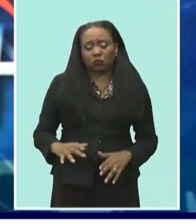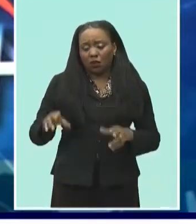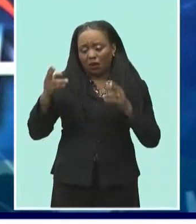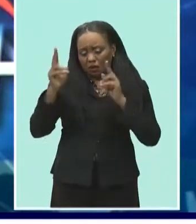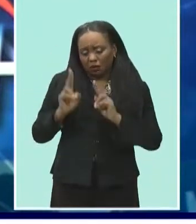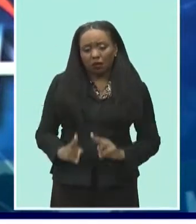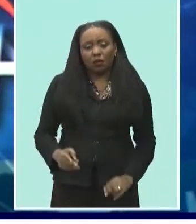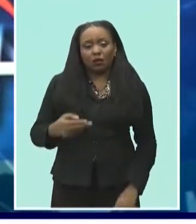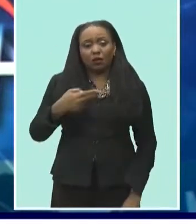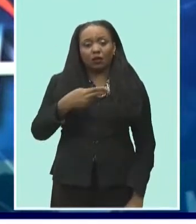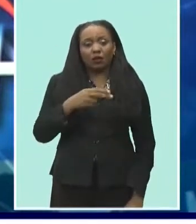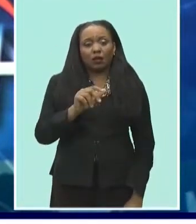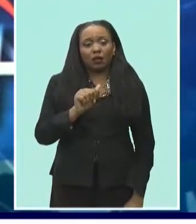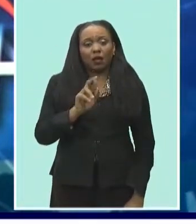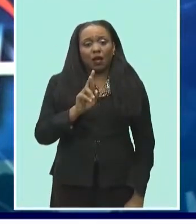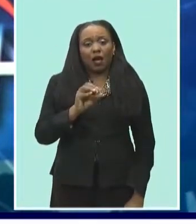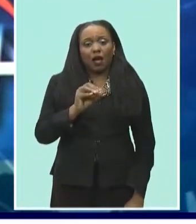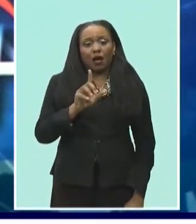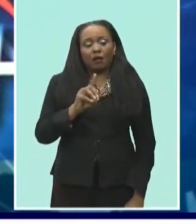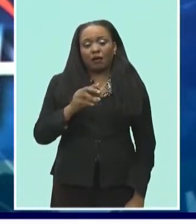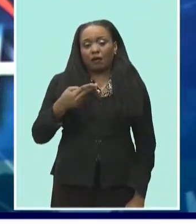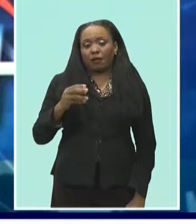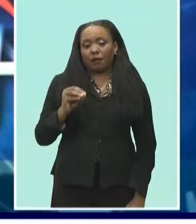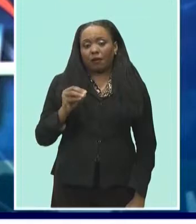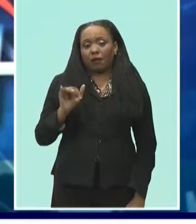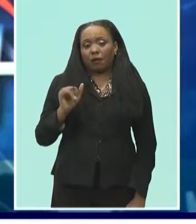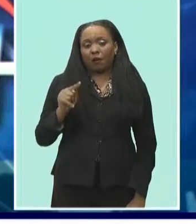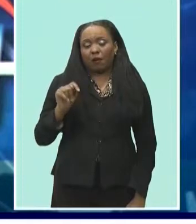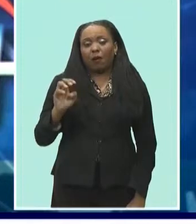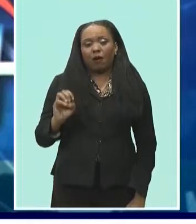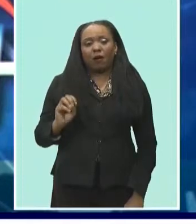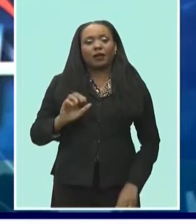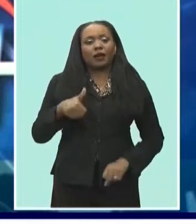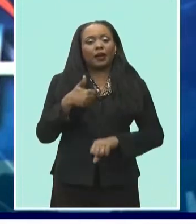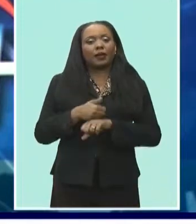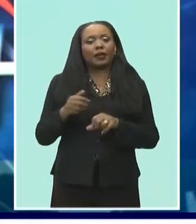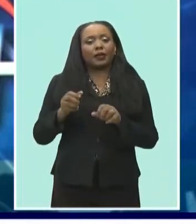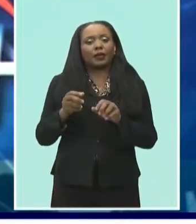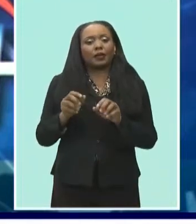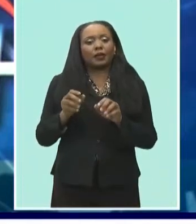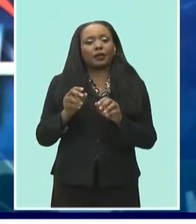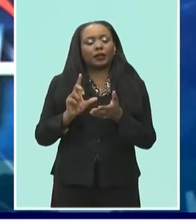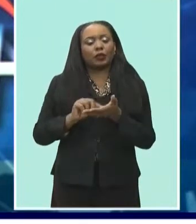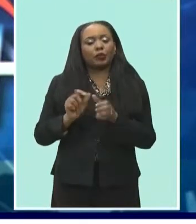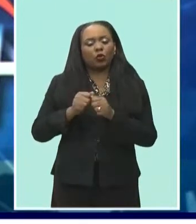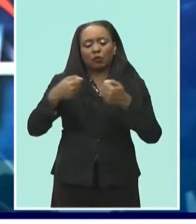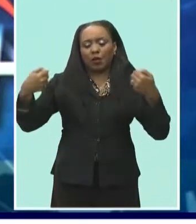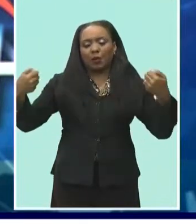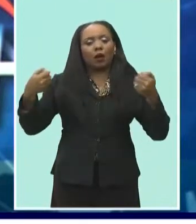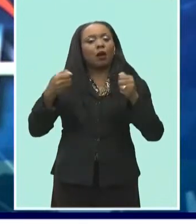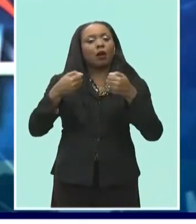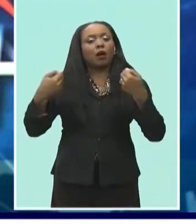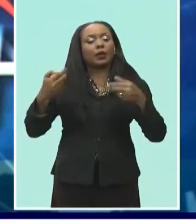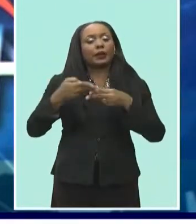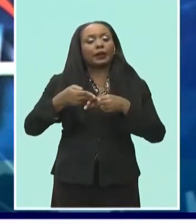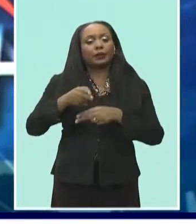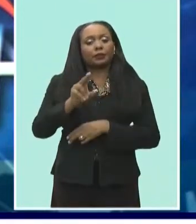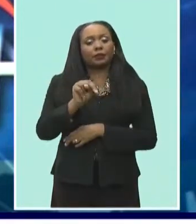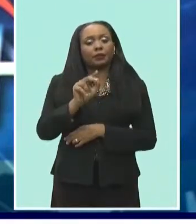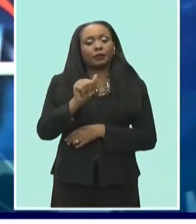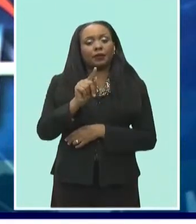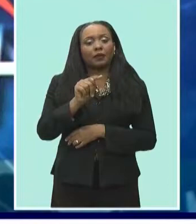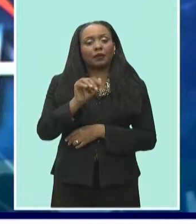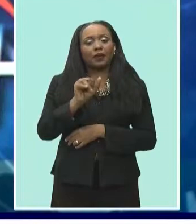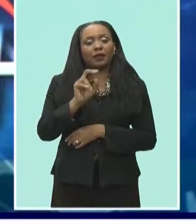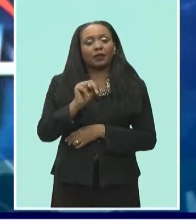Harold Hoyt, the founder of the Nation newspaper and a giant in his professional and personal life. Our Lisa Broom was